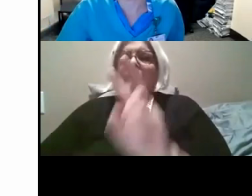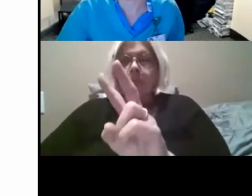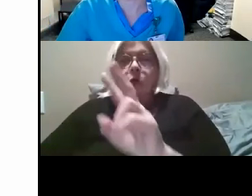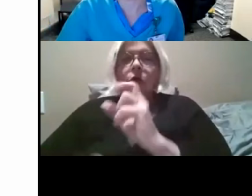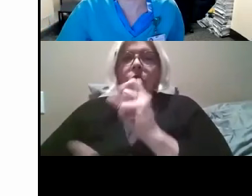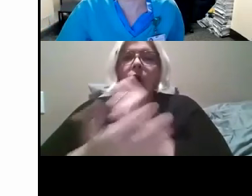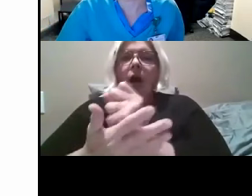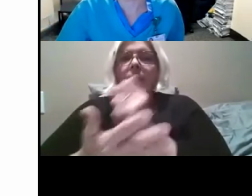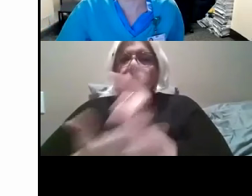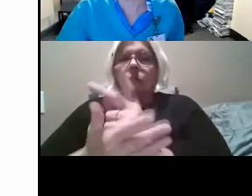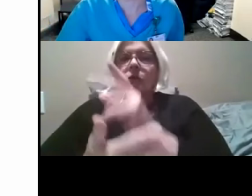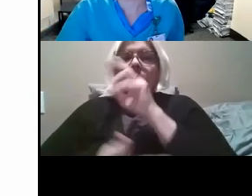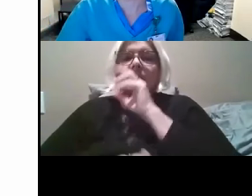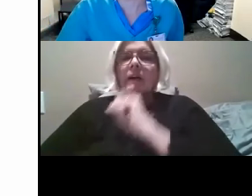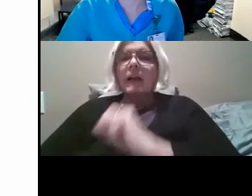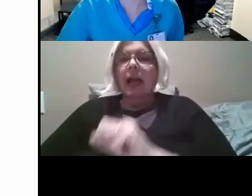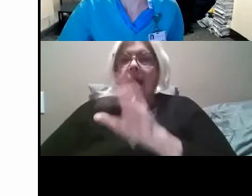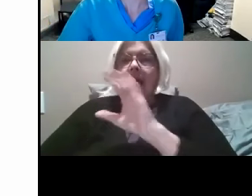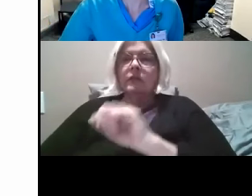we'll go over.